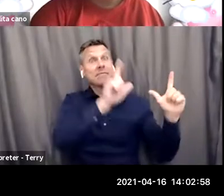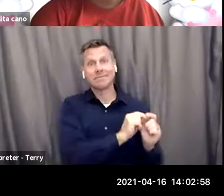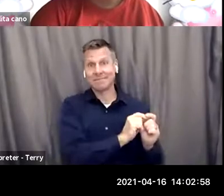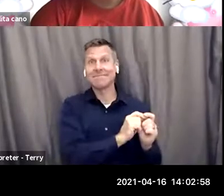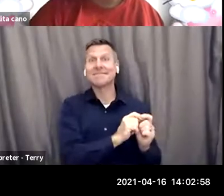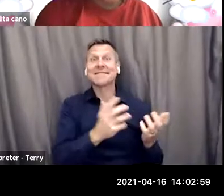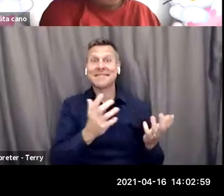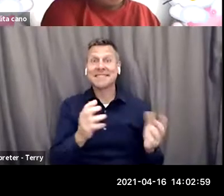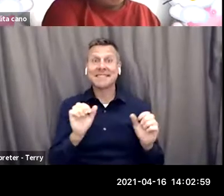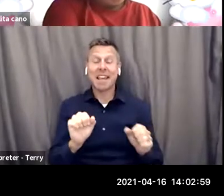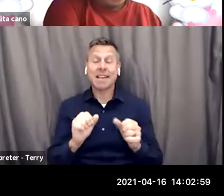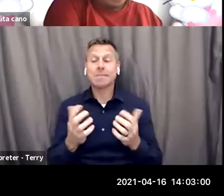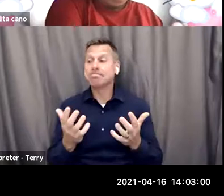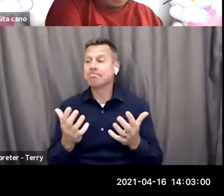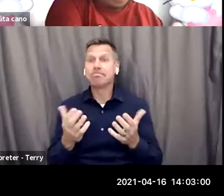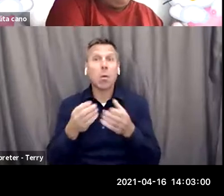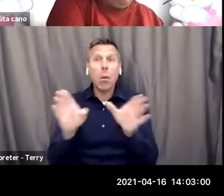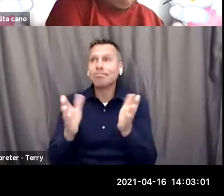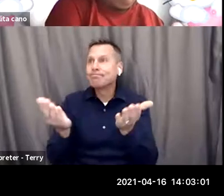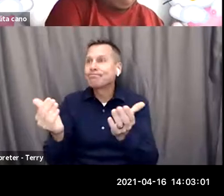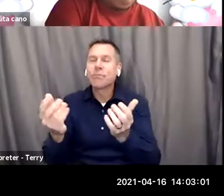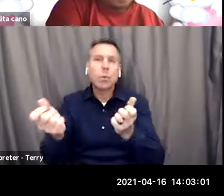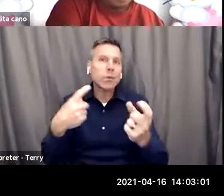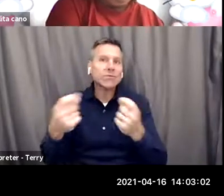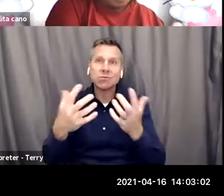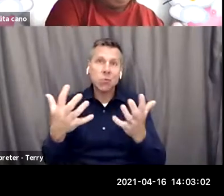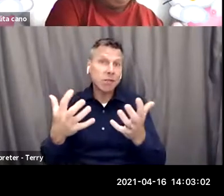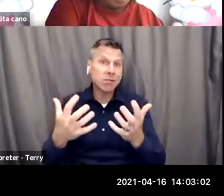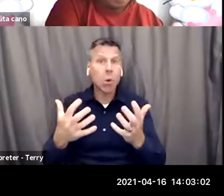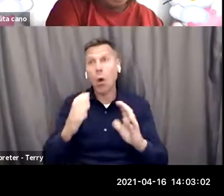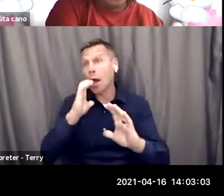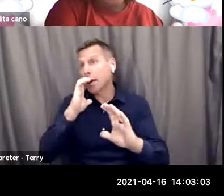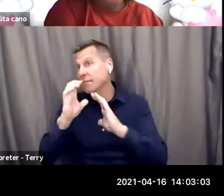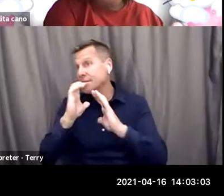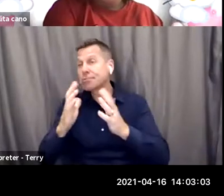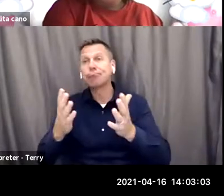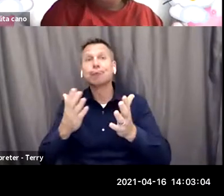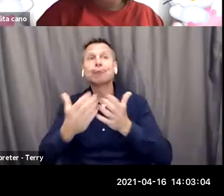or open it for questions or conversation.